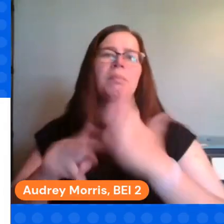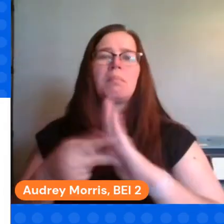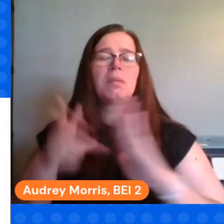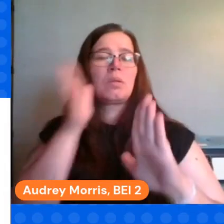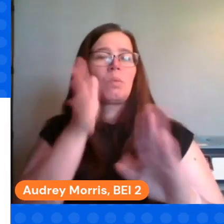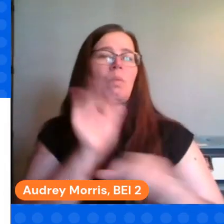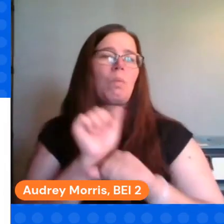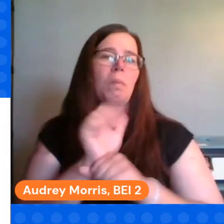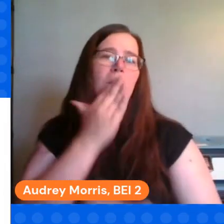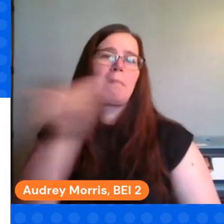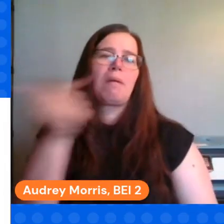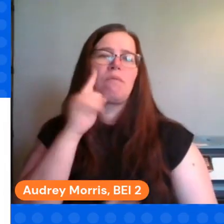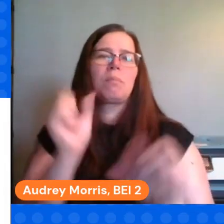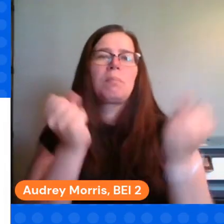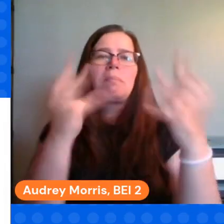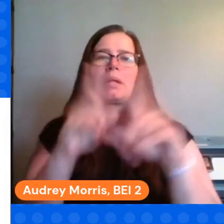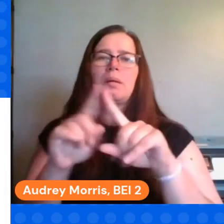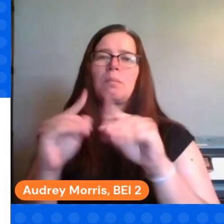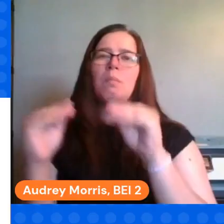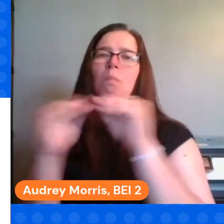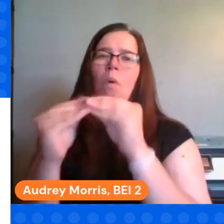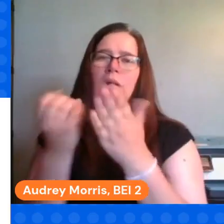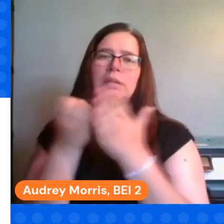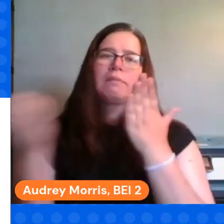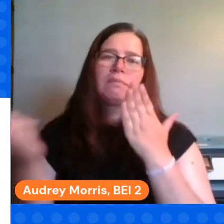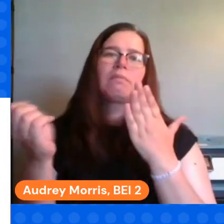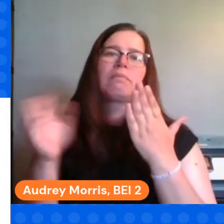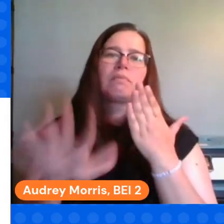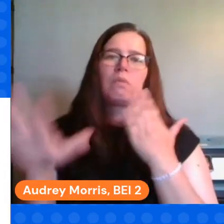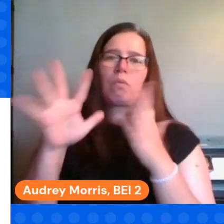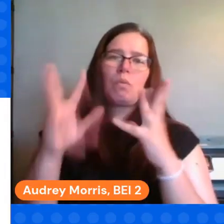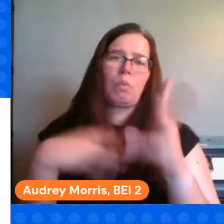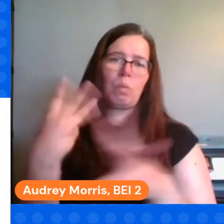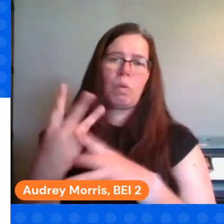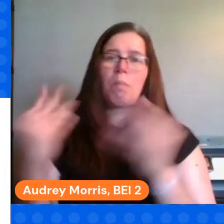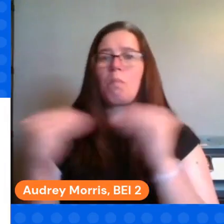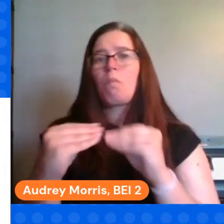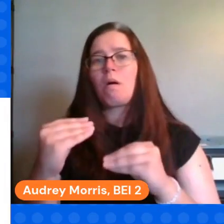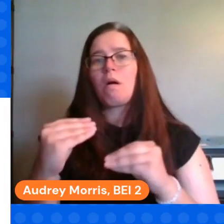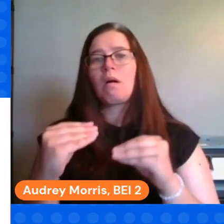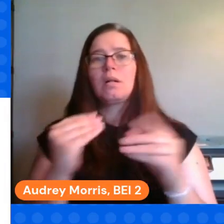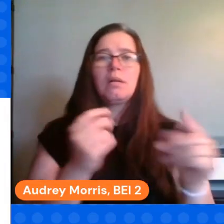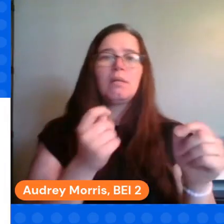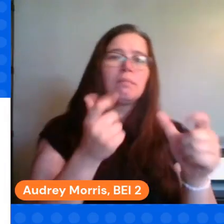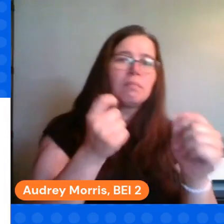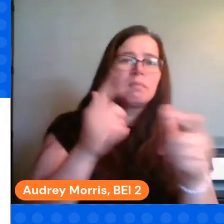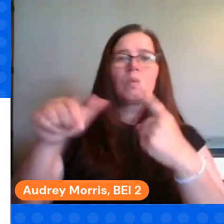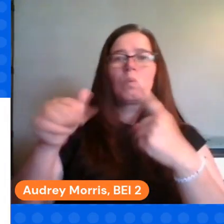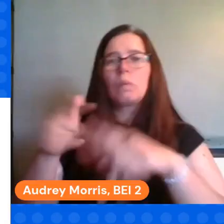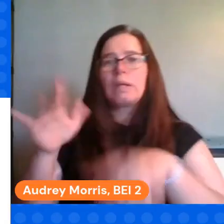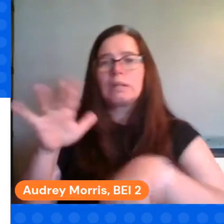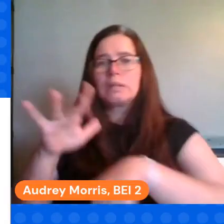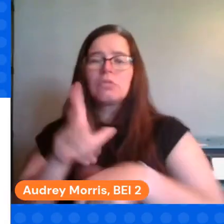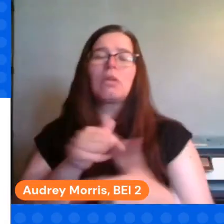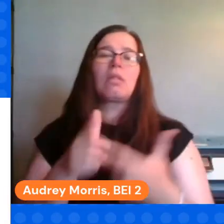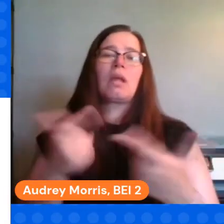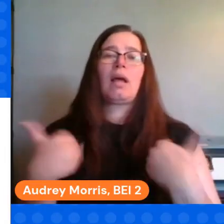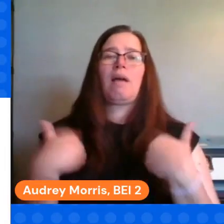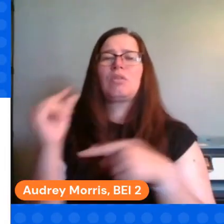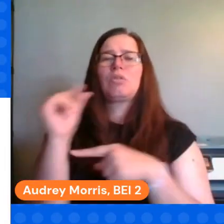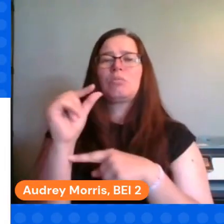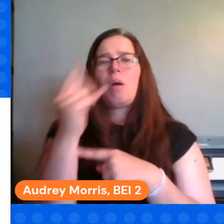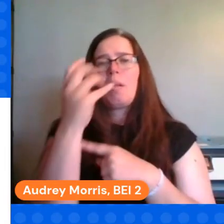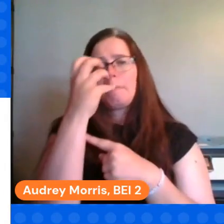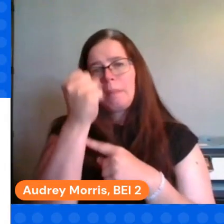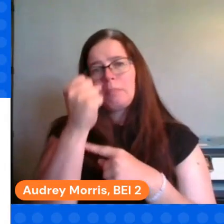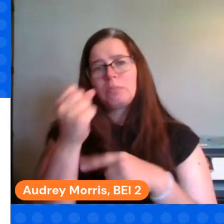many more devices in the world. So there's been faster block and sprite renders, Win Touches. We have a very small memory and storage footprint.